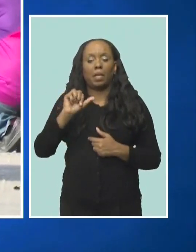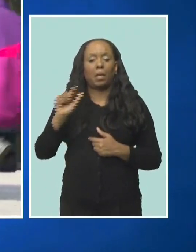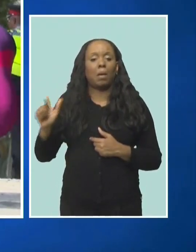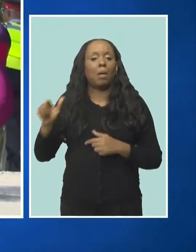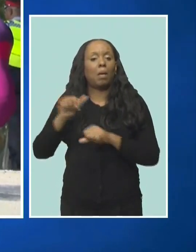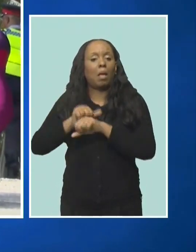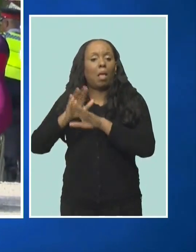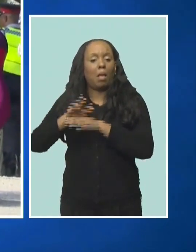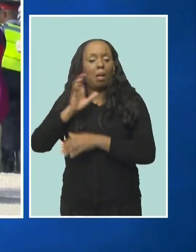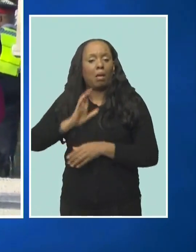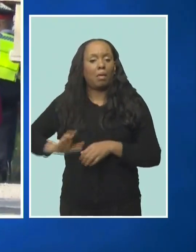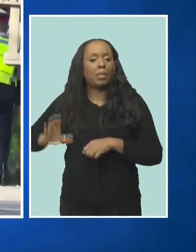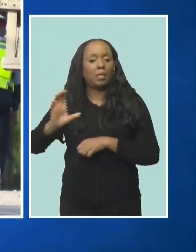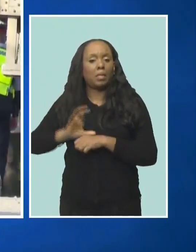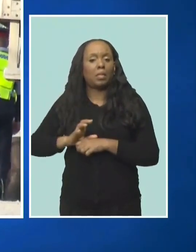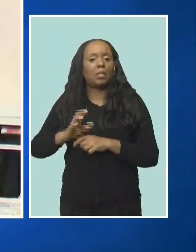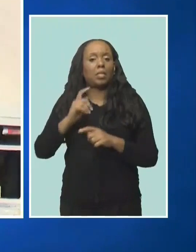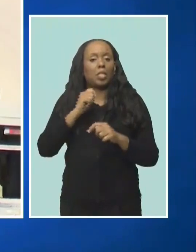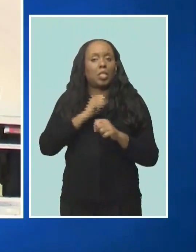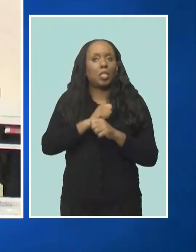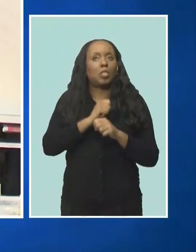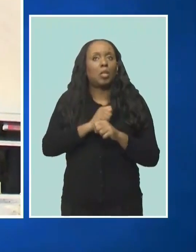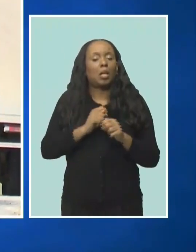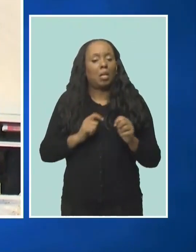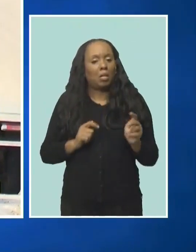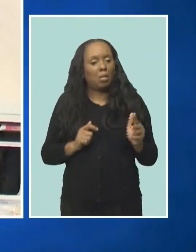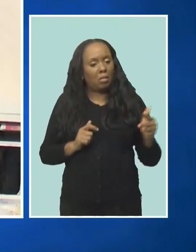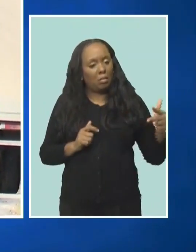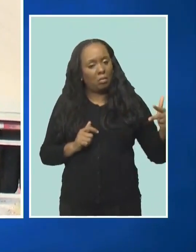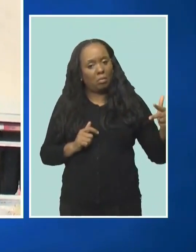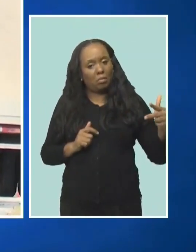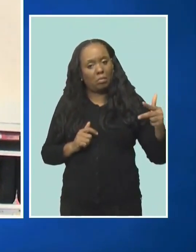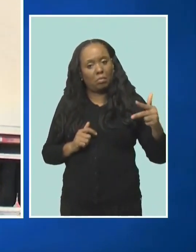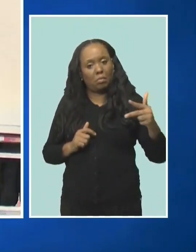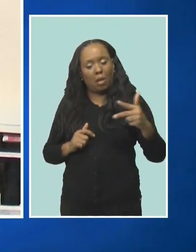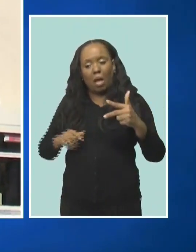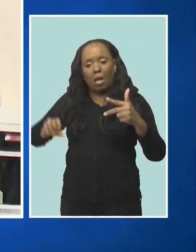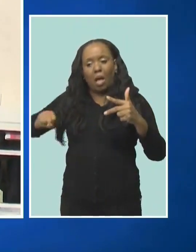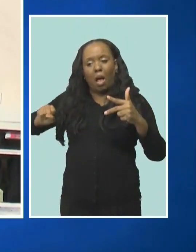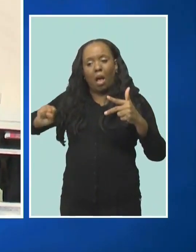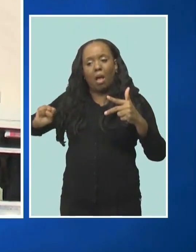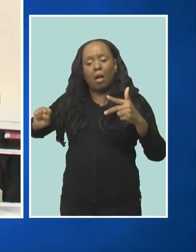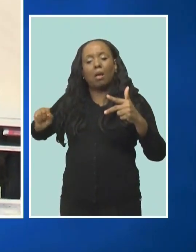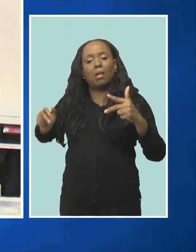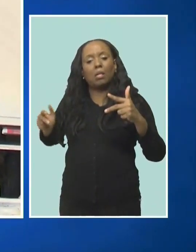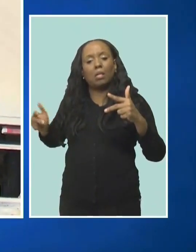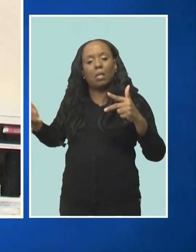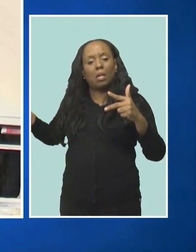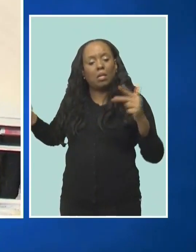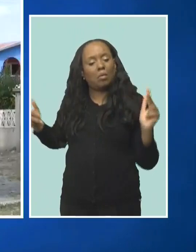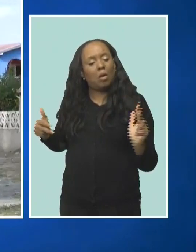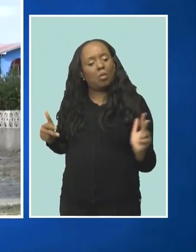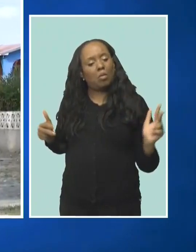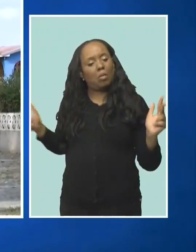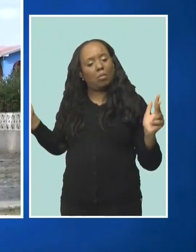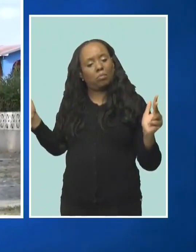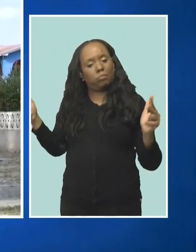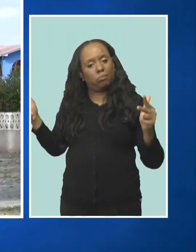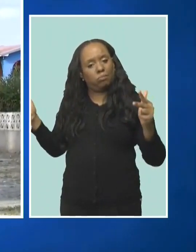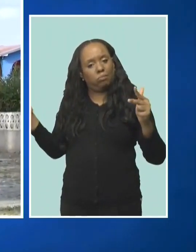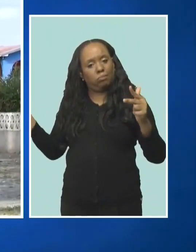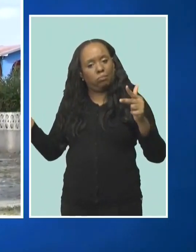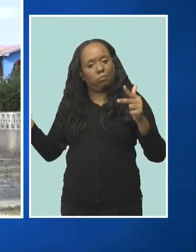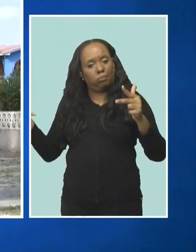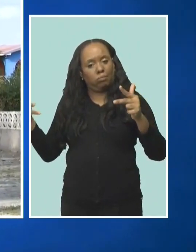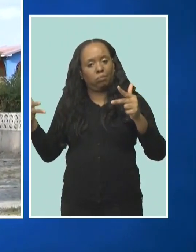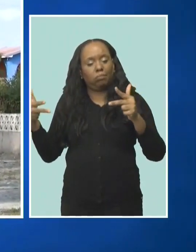revealed the motor lorry was exiting from Durance Road and the motorcyclist was traveling along Lodge Road when the collision